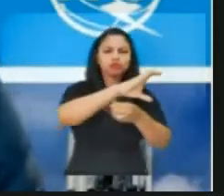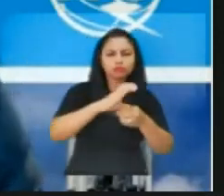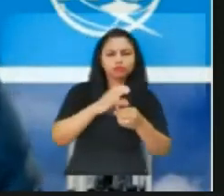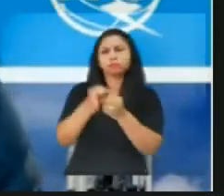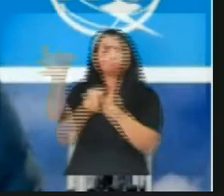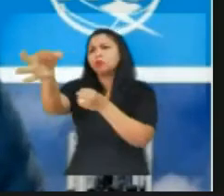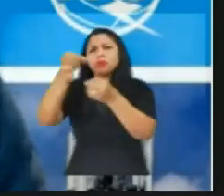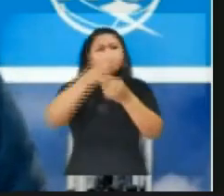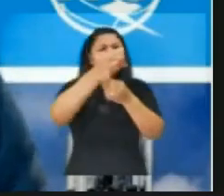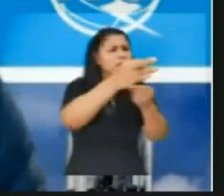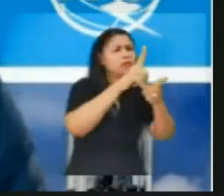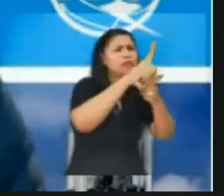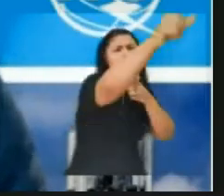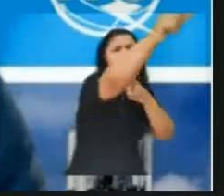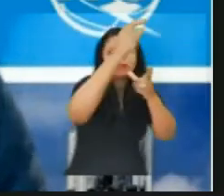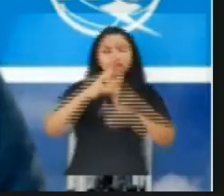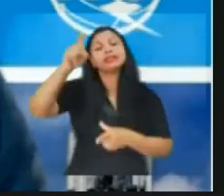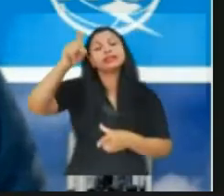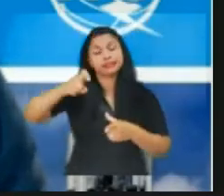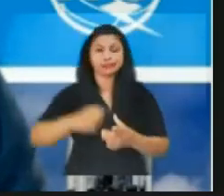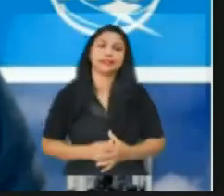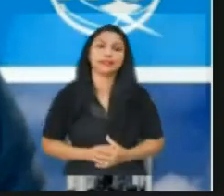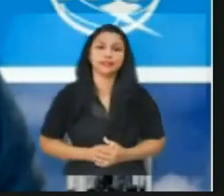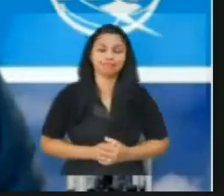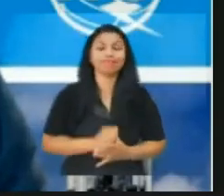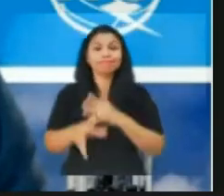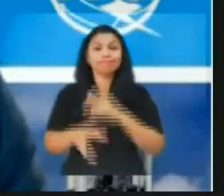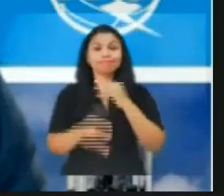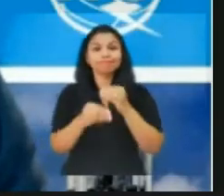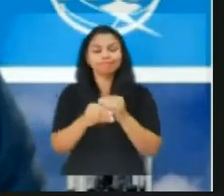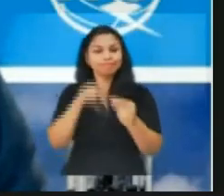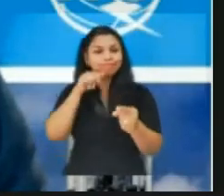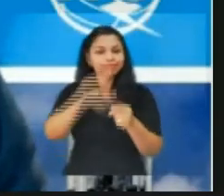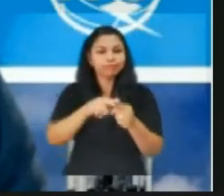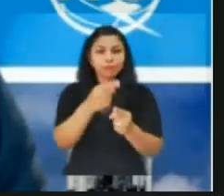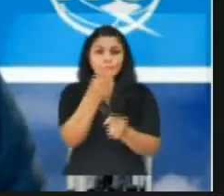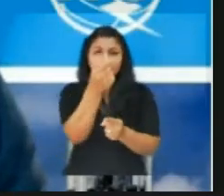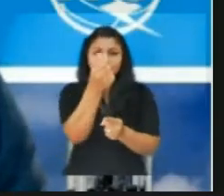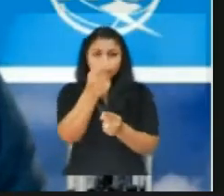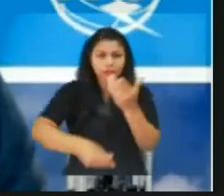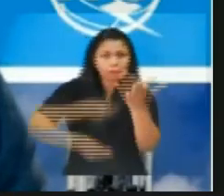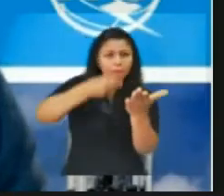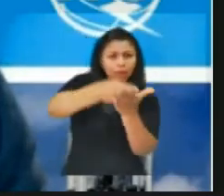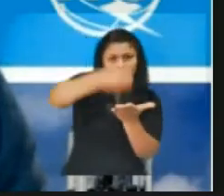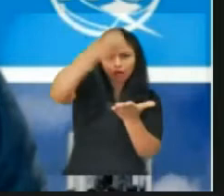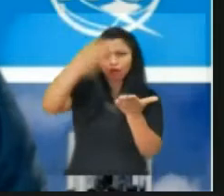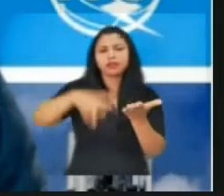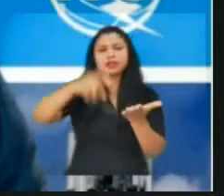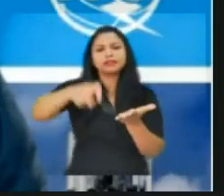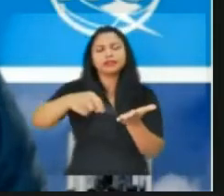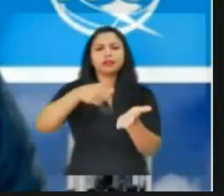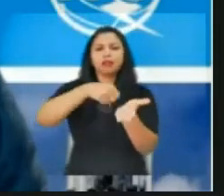and remote areas. And at the same time, to reduce the cost of connectivity.